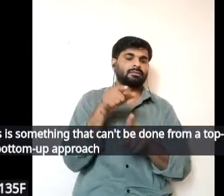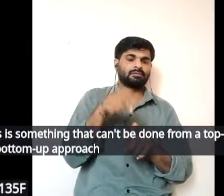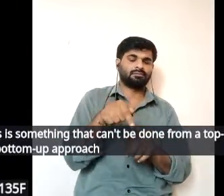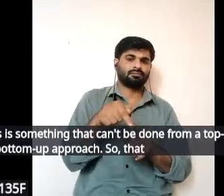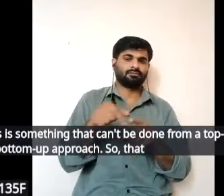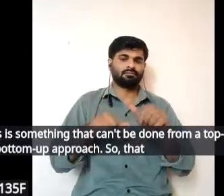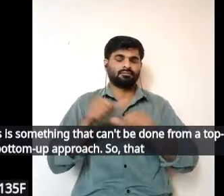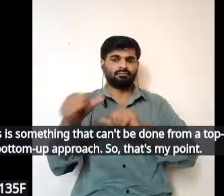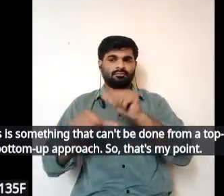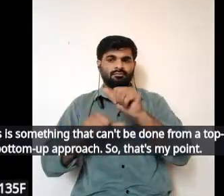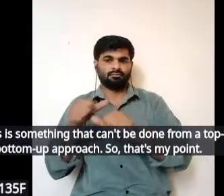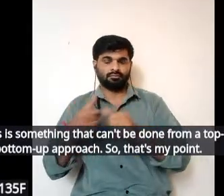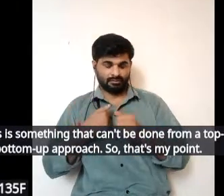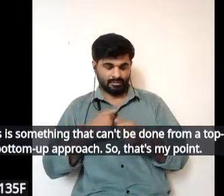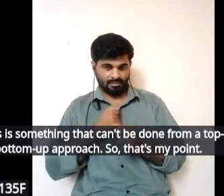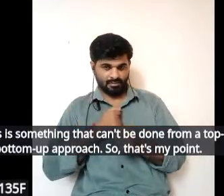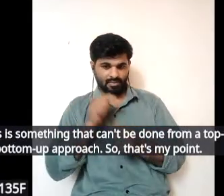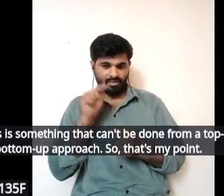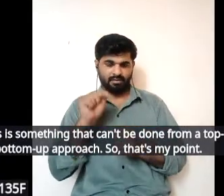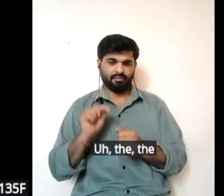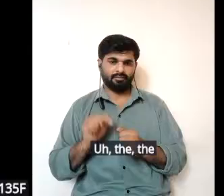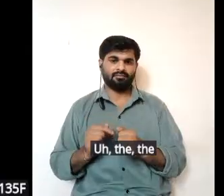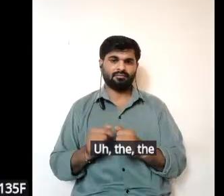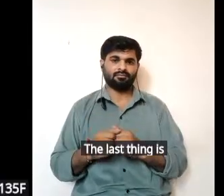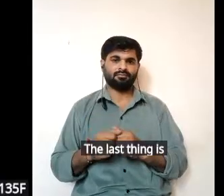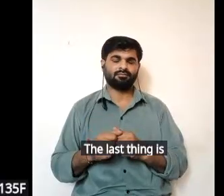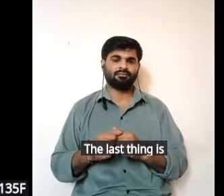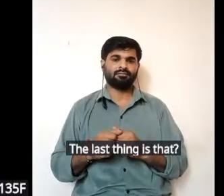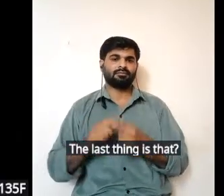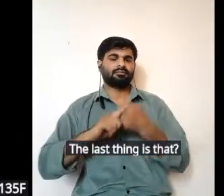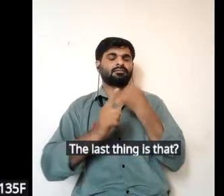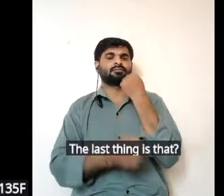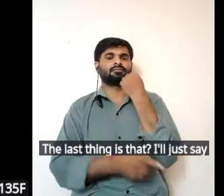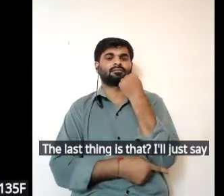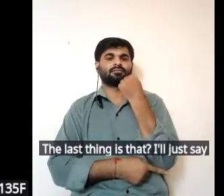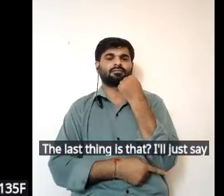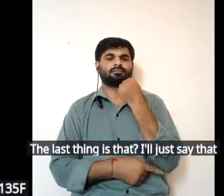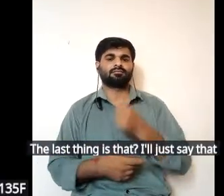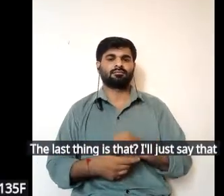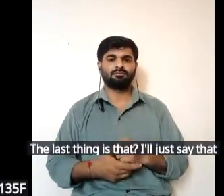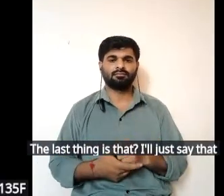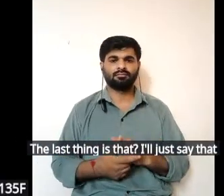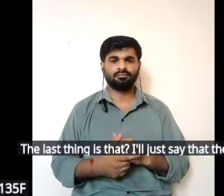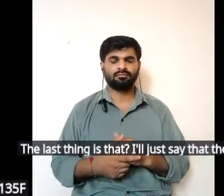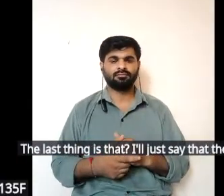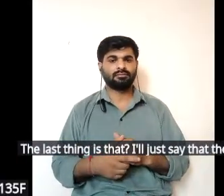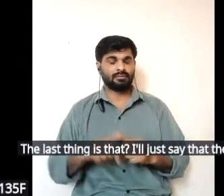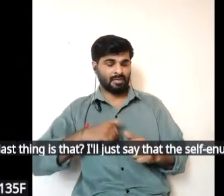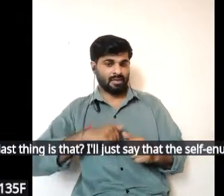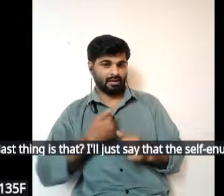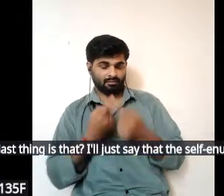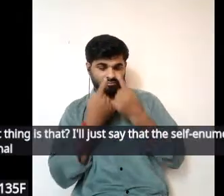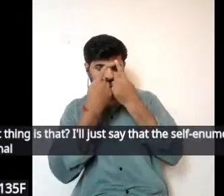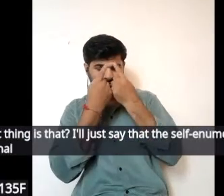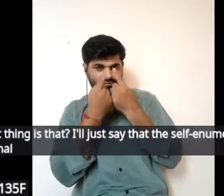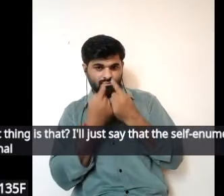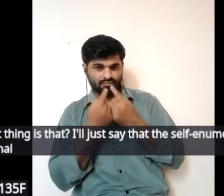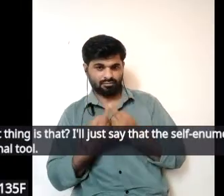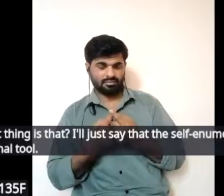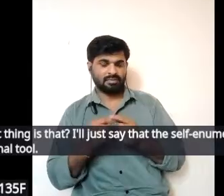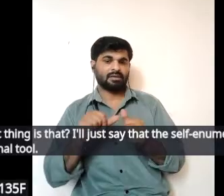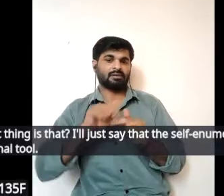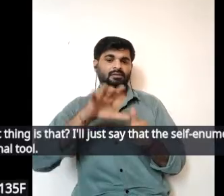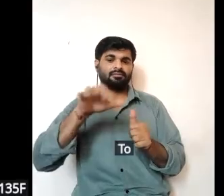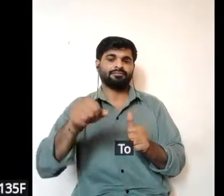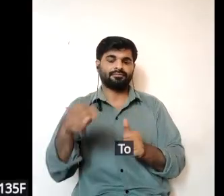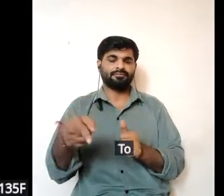my point. The last thing is that I'll just say that the self-enumeration is an additional tool to